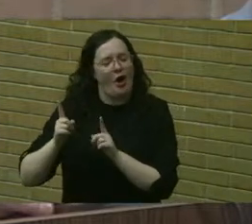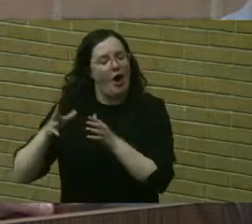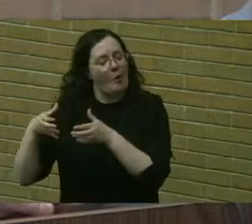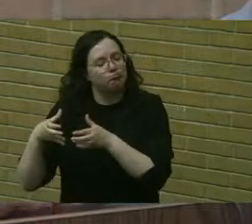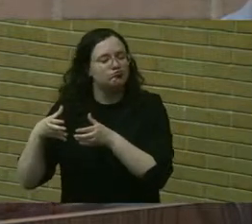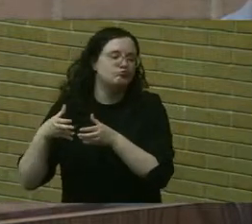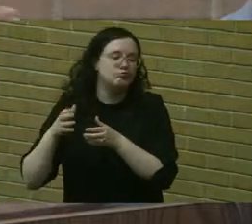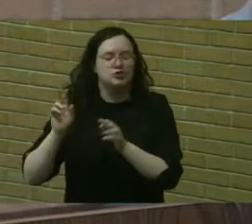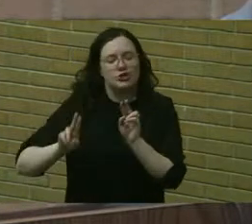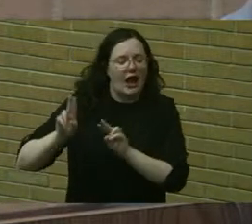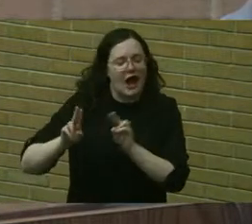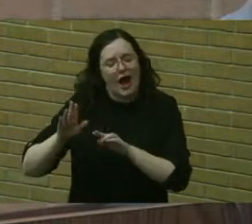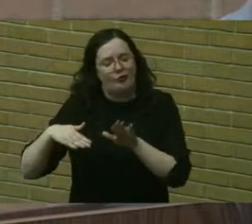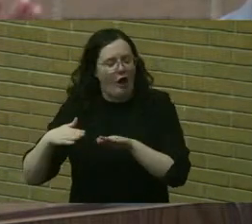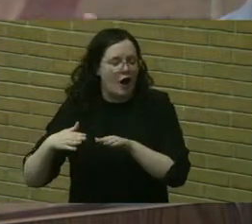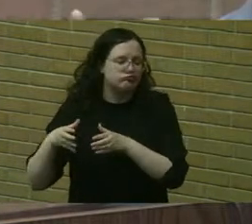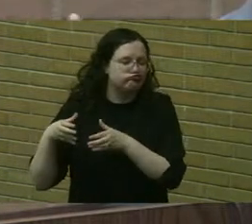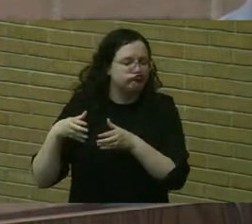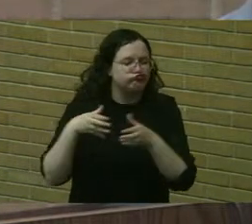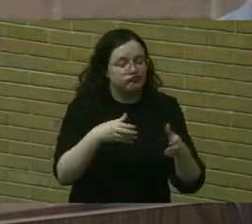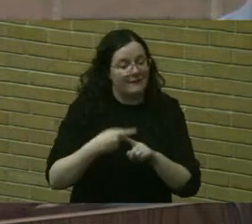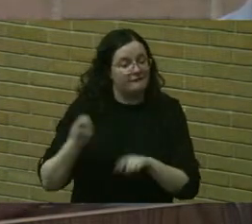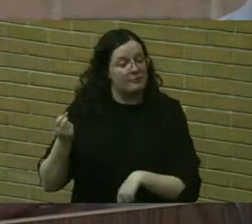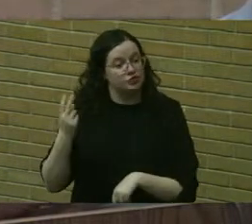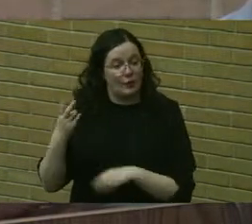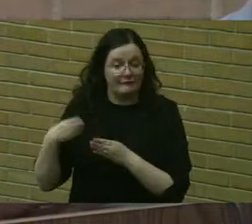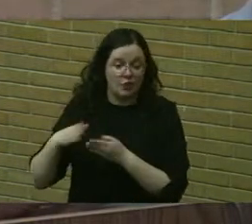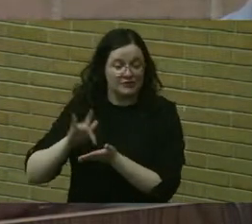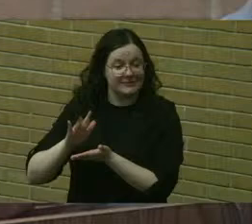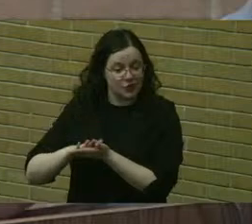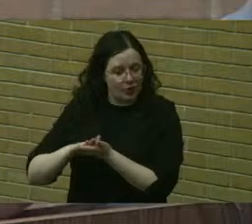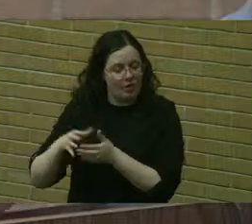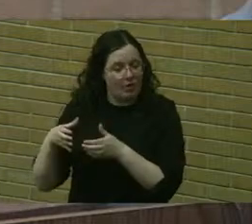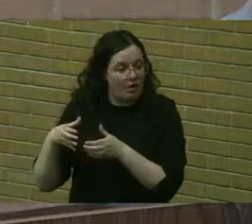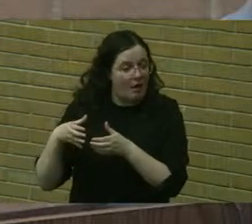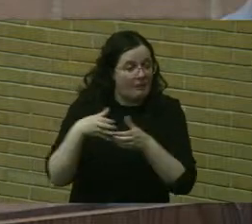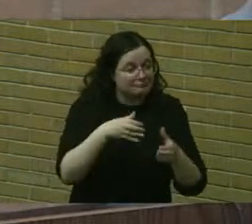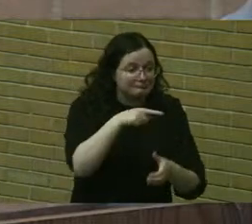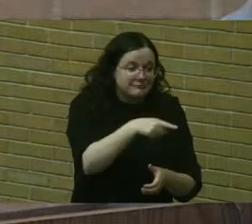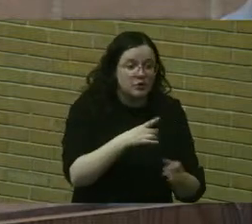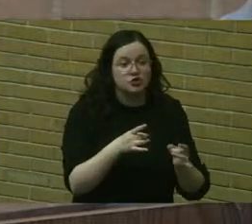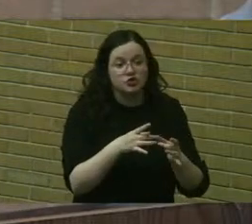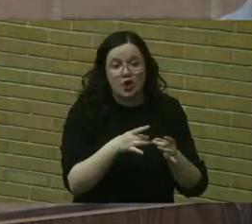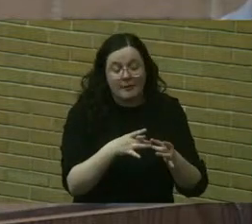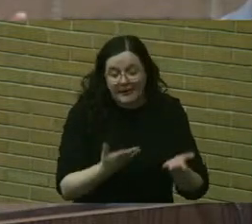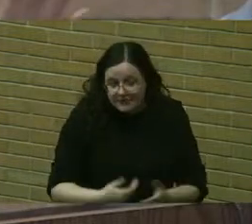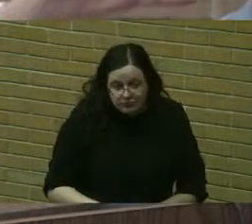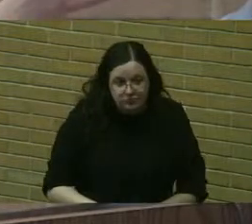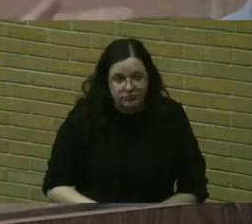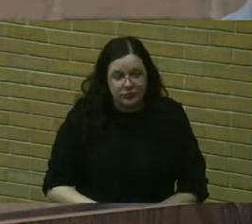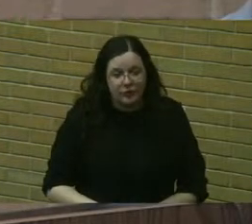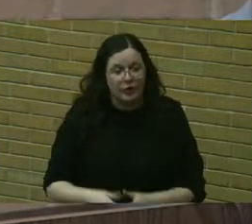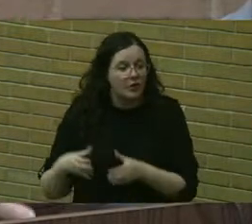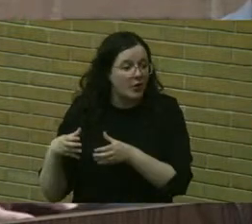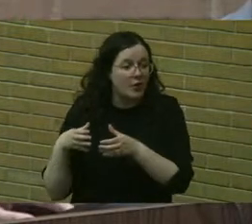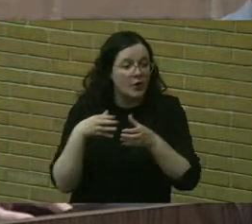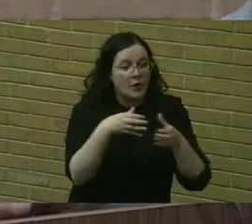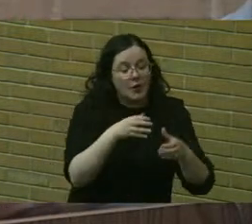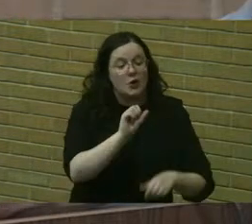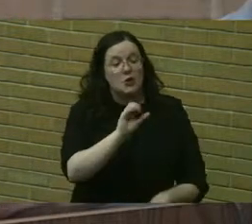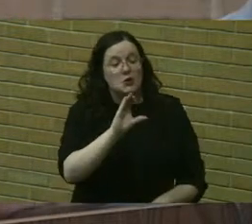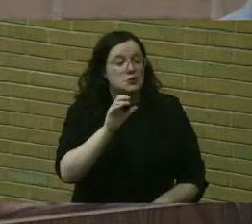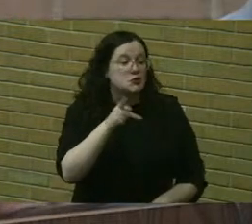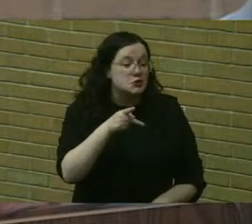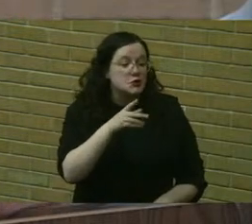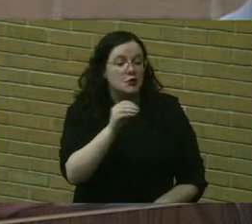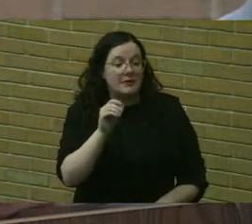School to Starbucks or Scoop and Twist or